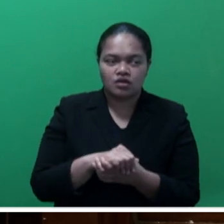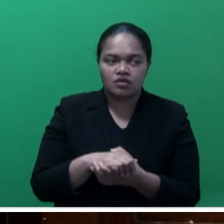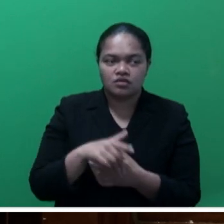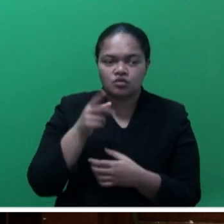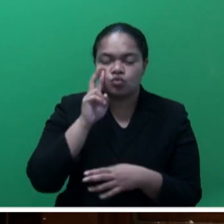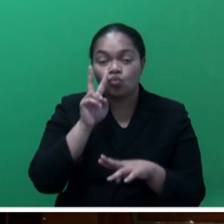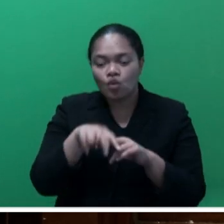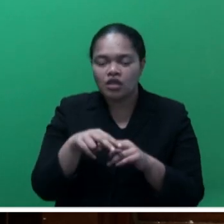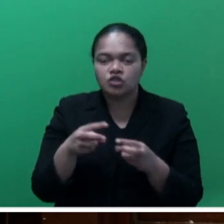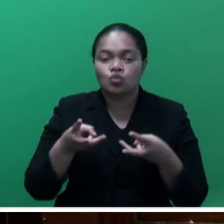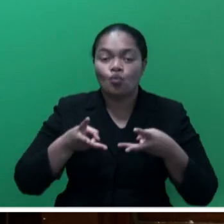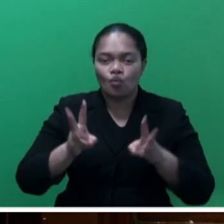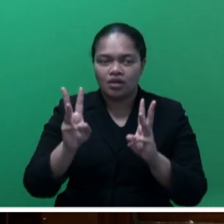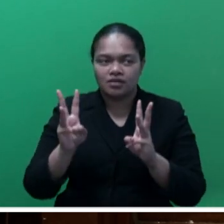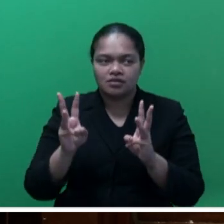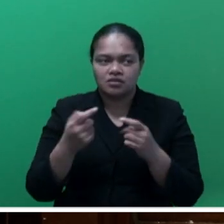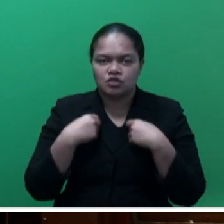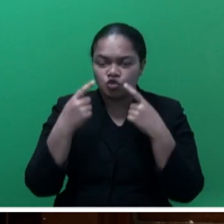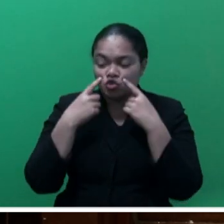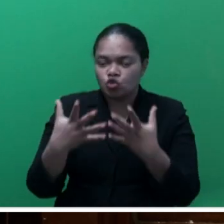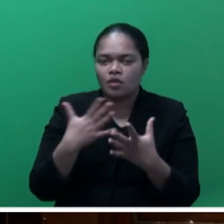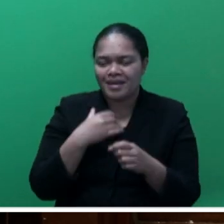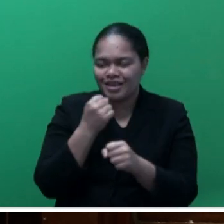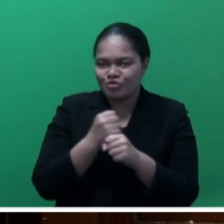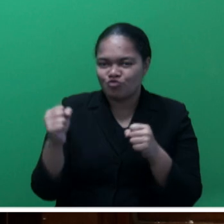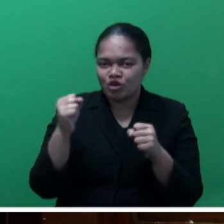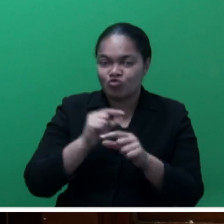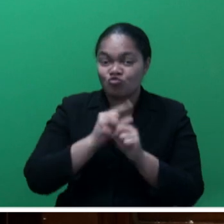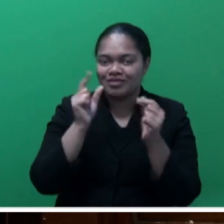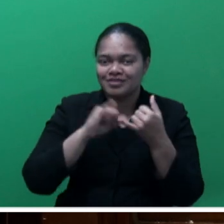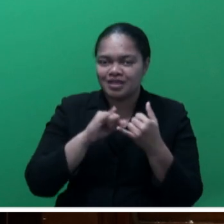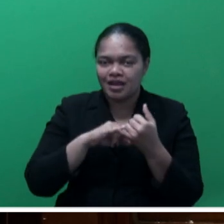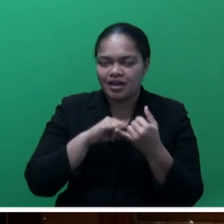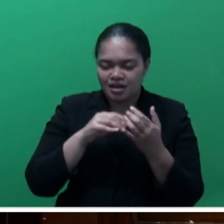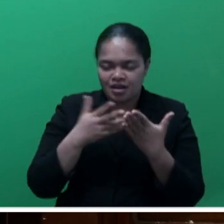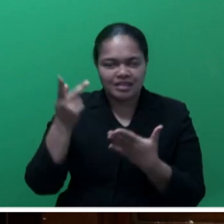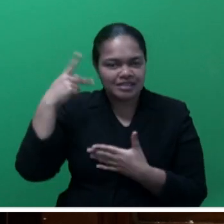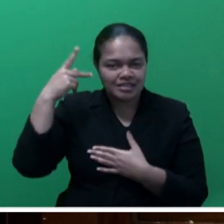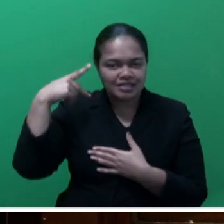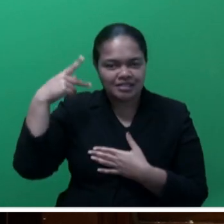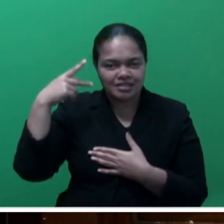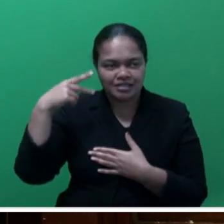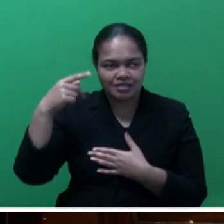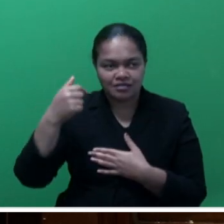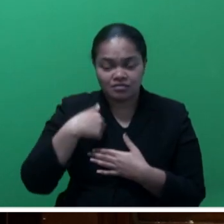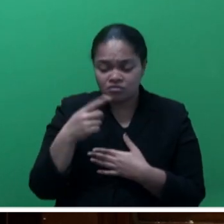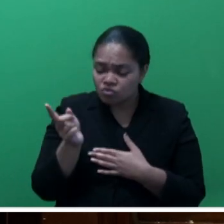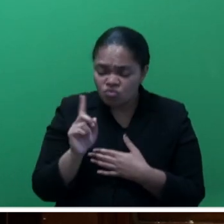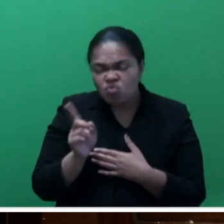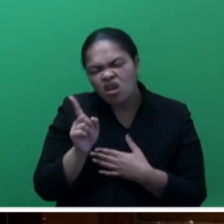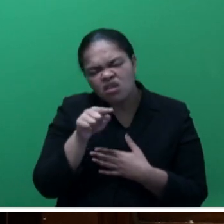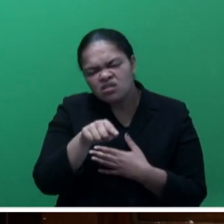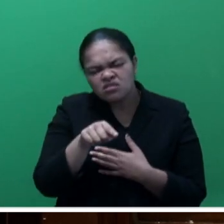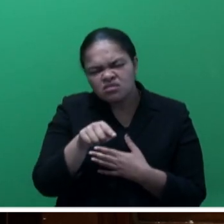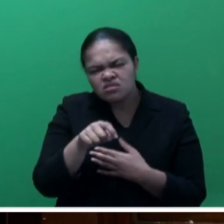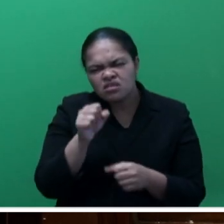watch whales. I showed it to my great-grandson, who is in the kindergarten. And he said, "What's that, Papa?" And I said,